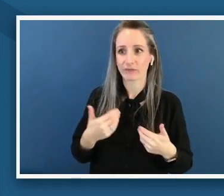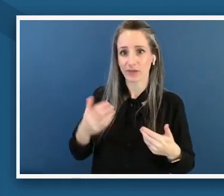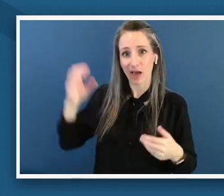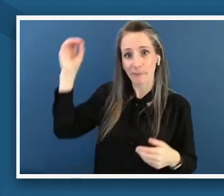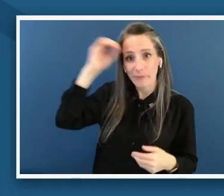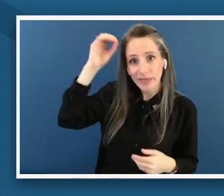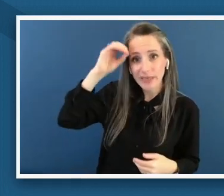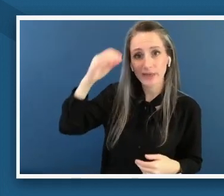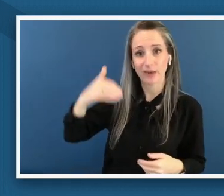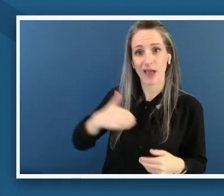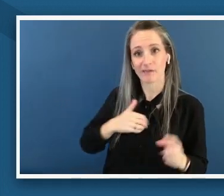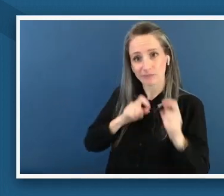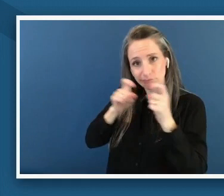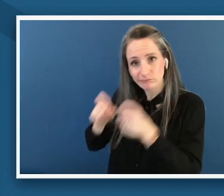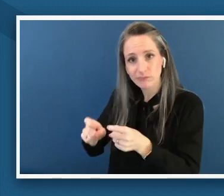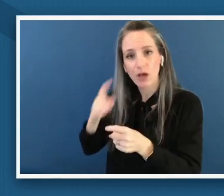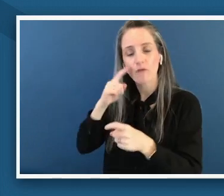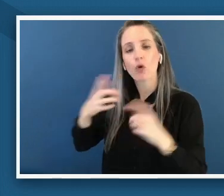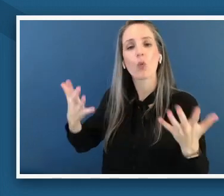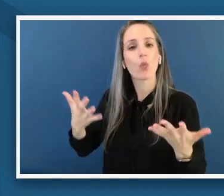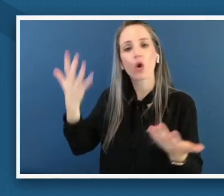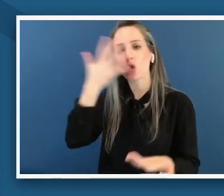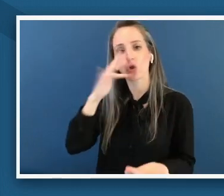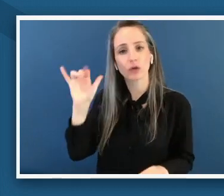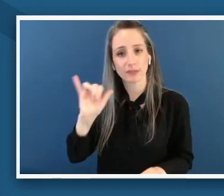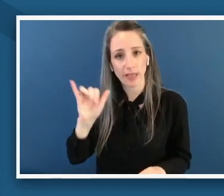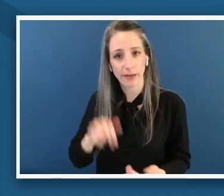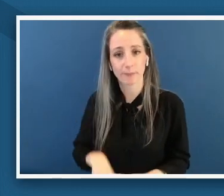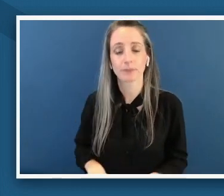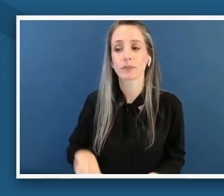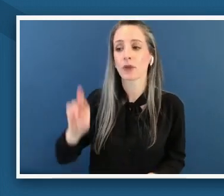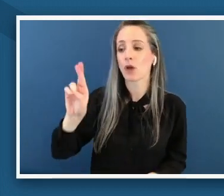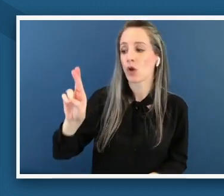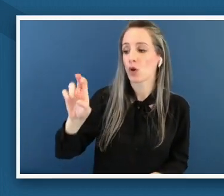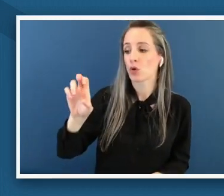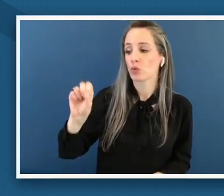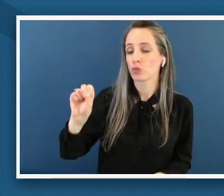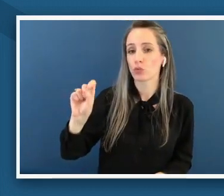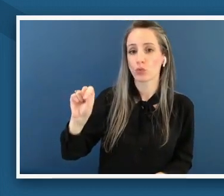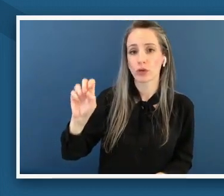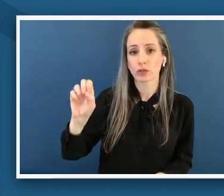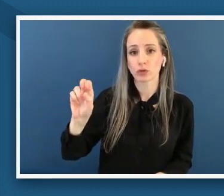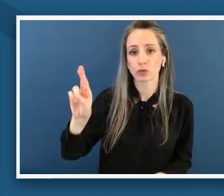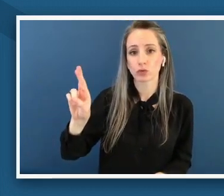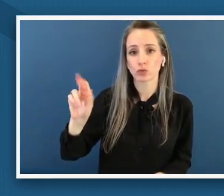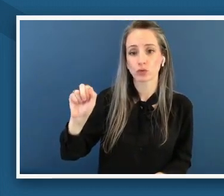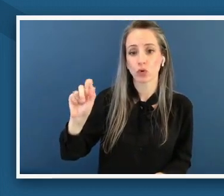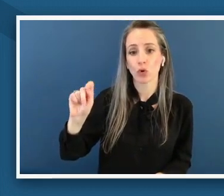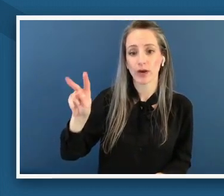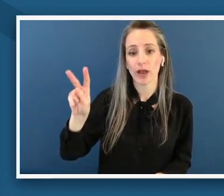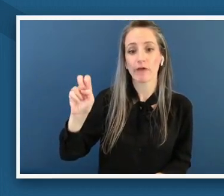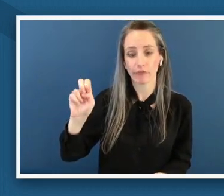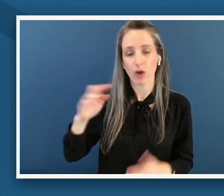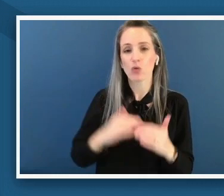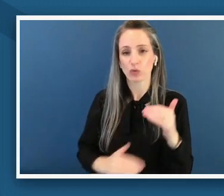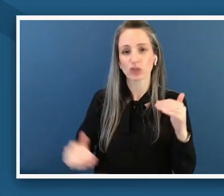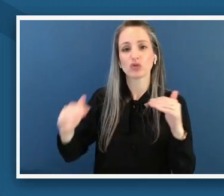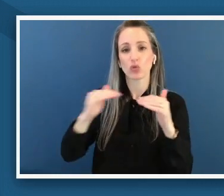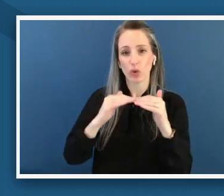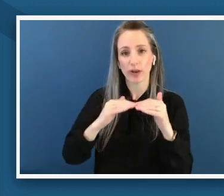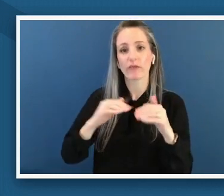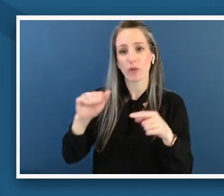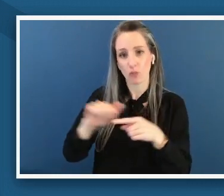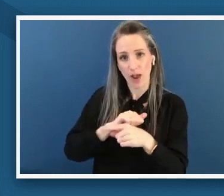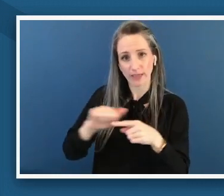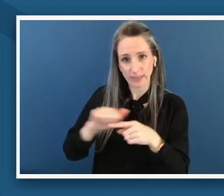like. Restorative practice work always talks about how kids and anyone who's using restorative practices, they